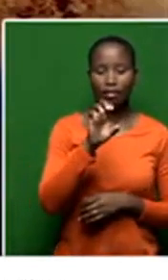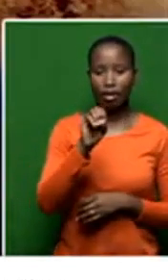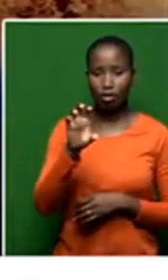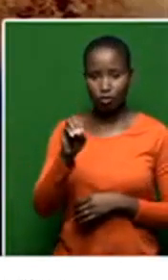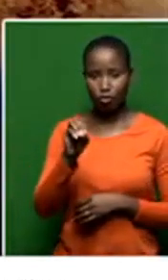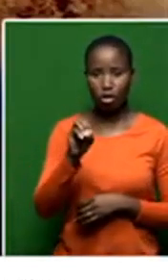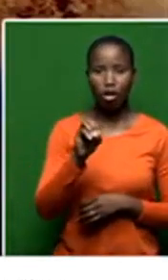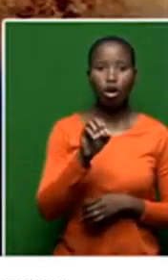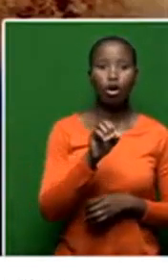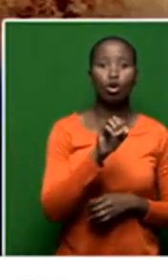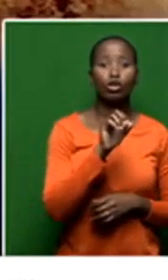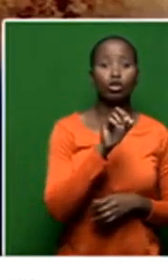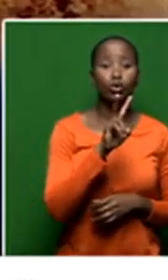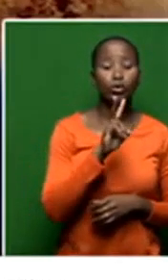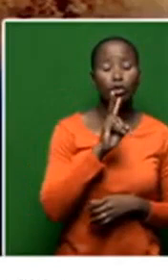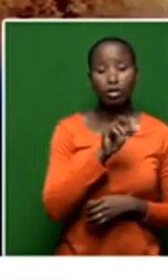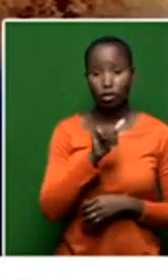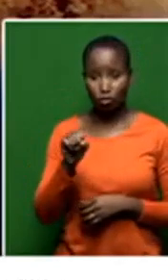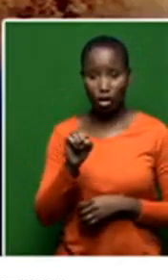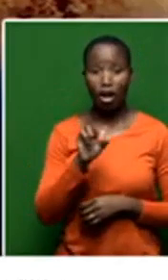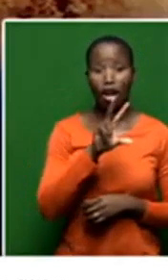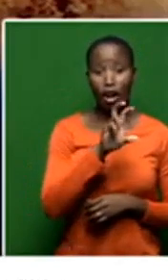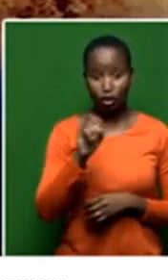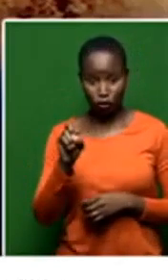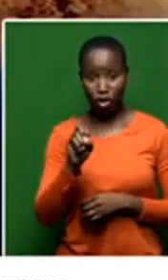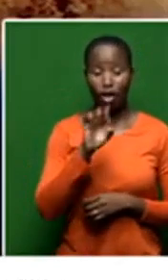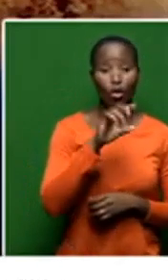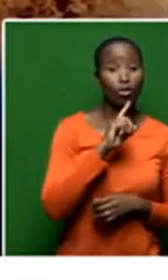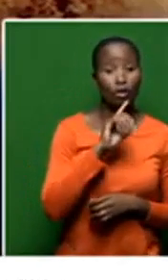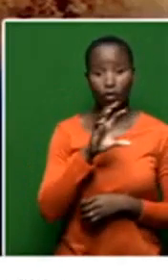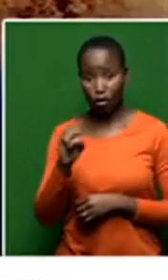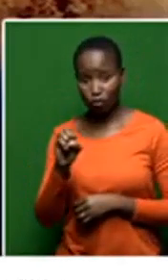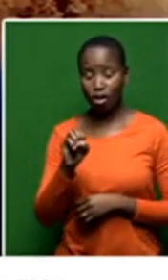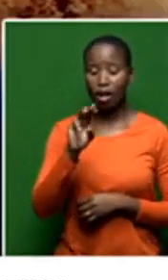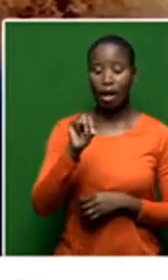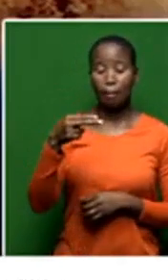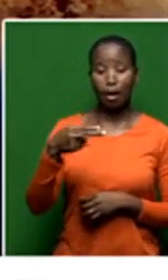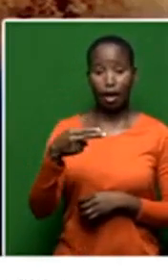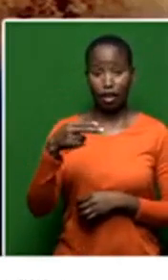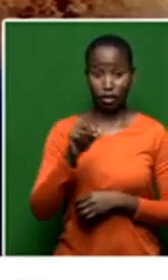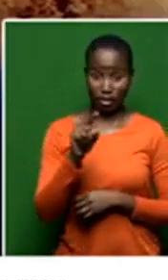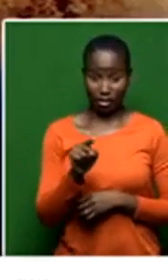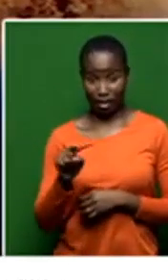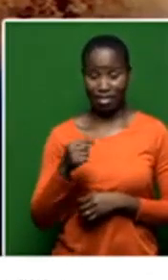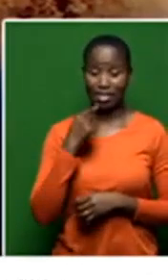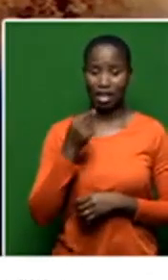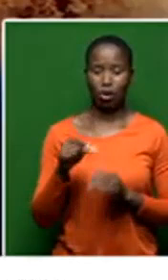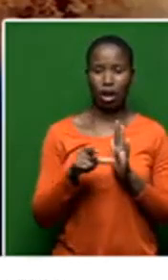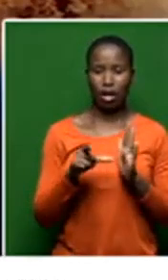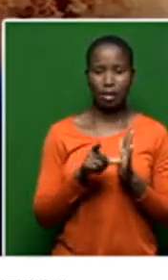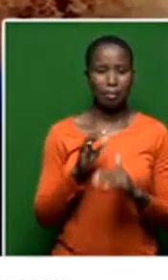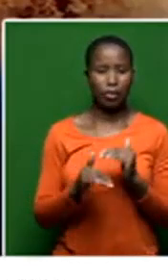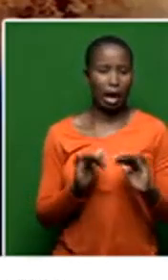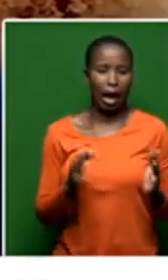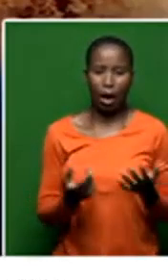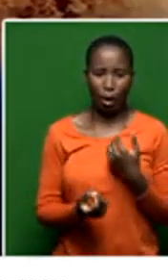and 2,600 megahertz and 3,500 bands is made available through this licensing process. And it